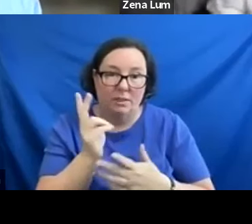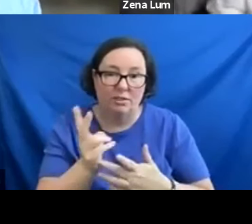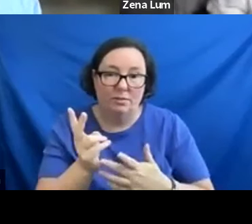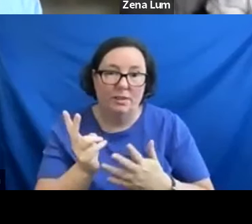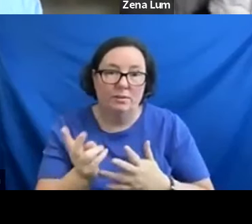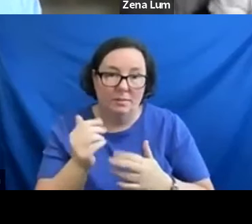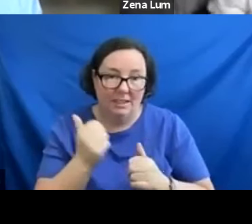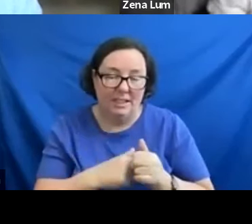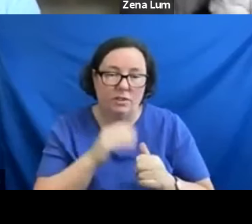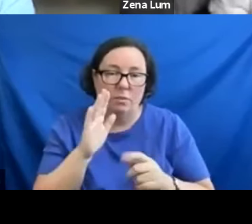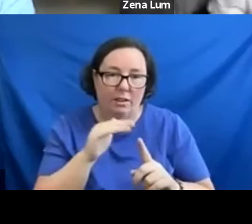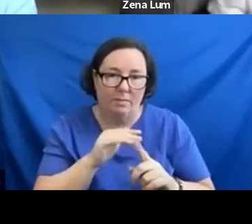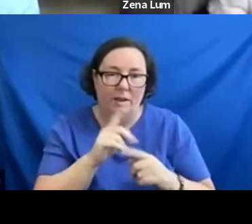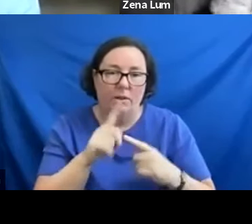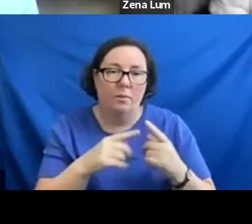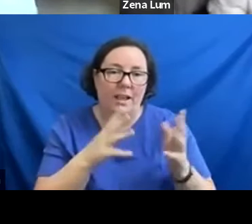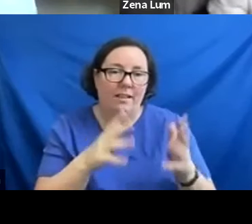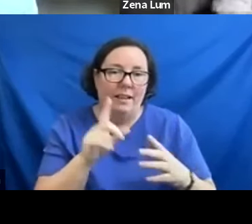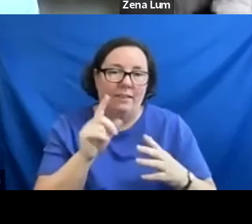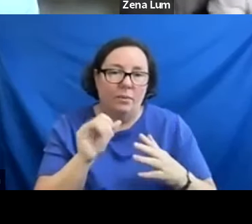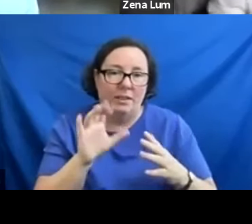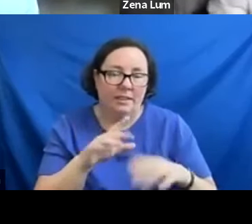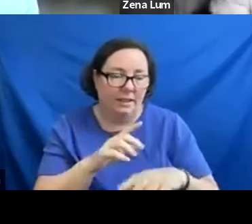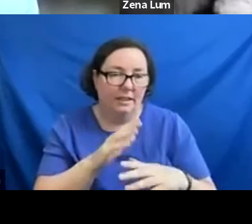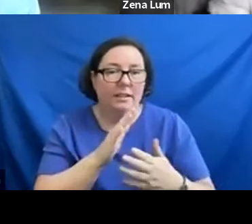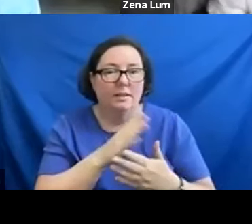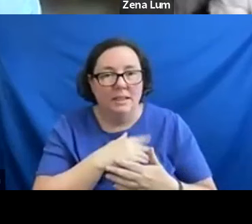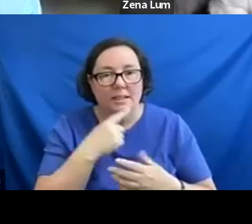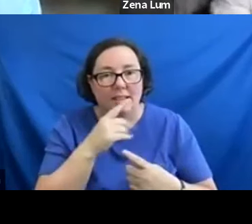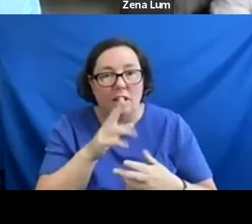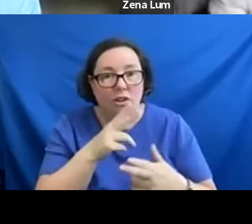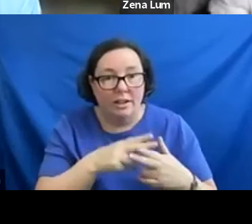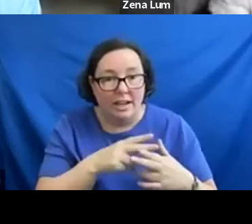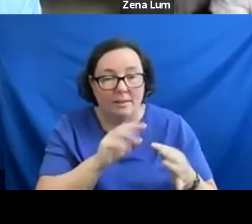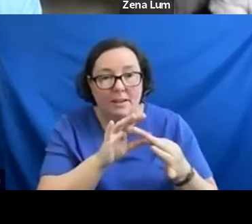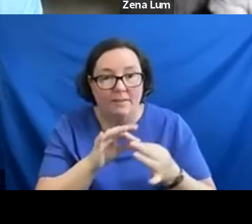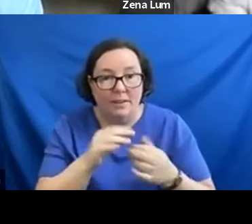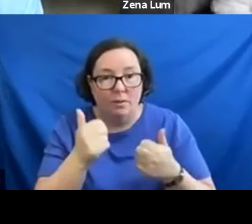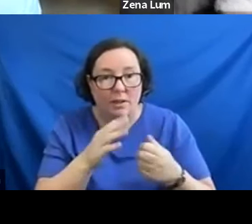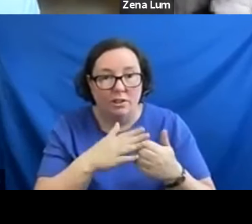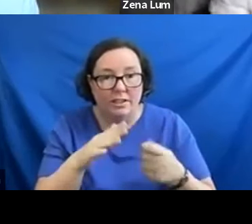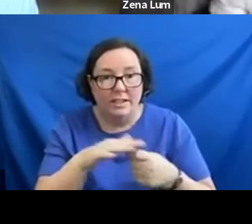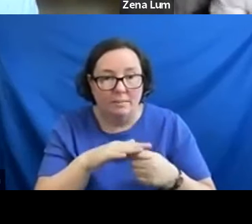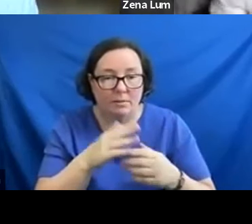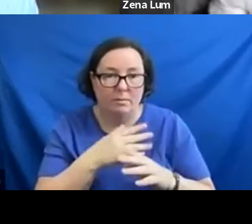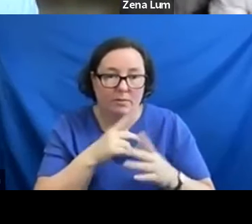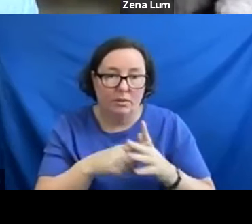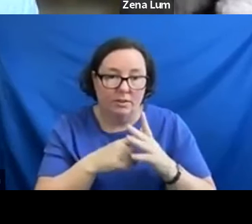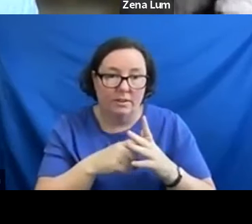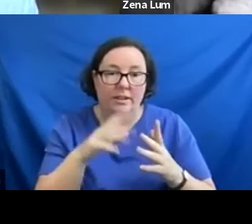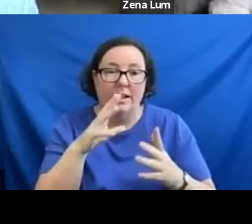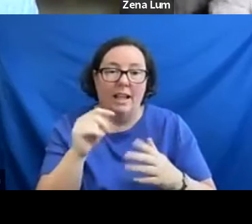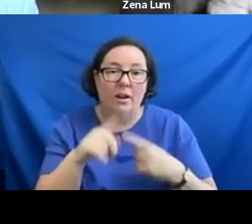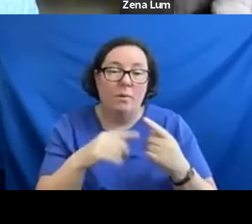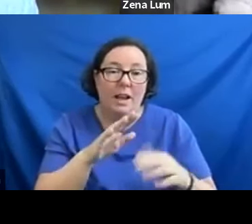remind you when you have 20 seconds left. Please state your name, affiliation, what neighborhood you are from before you begin. When I call your name,